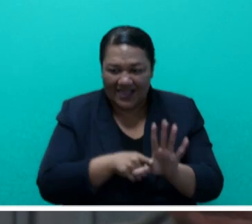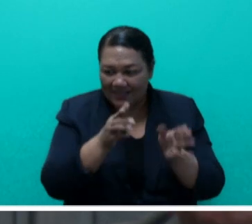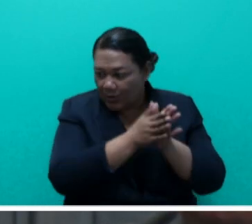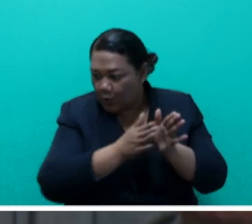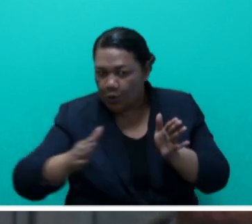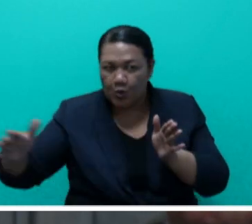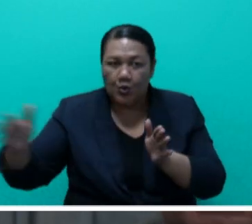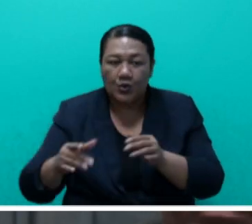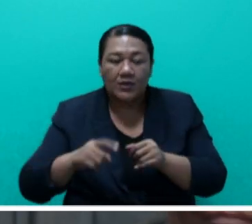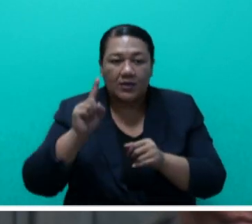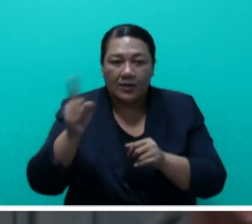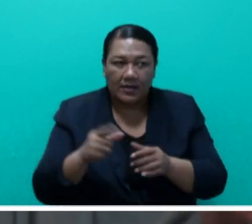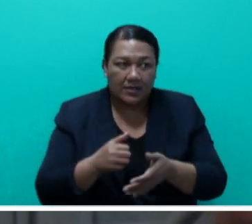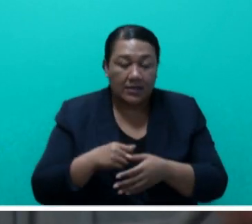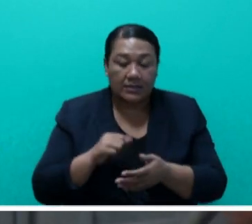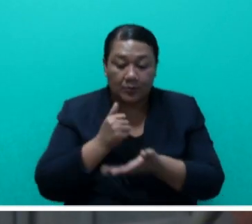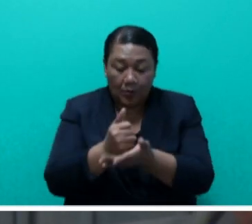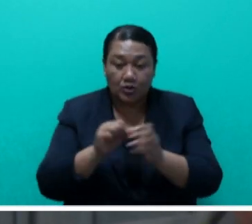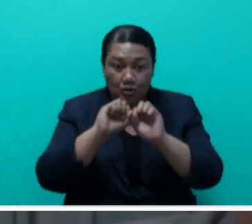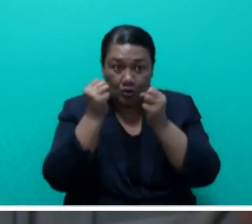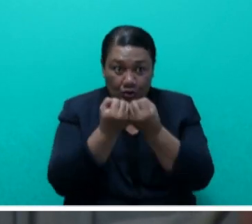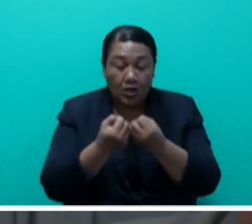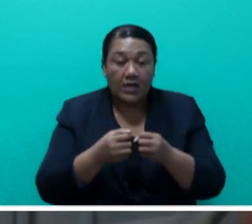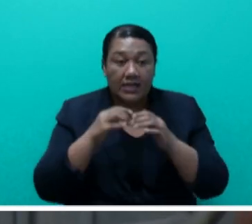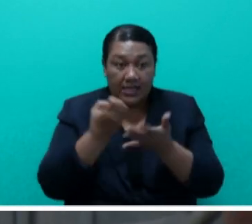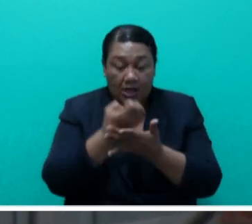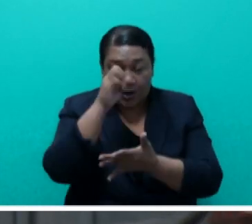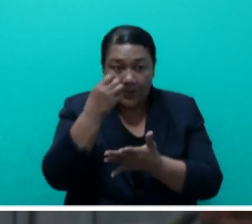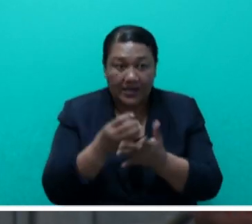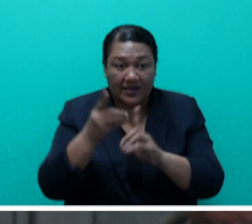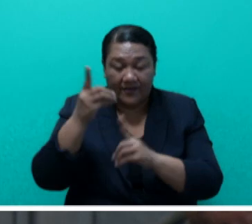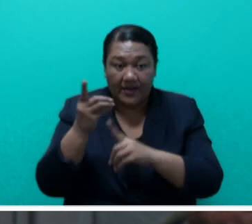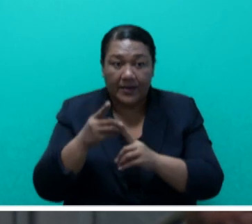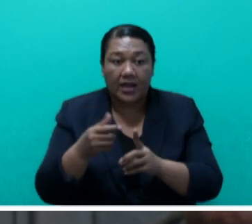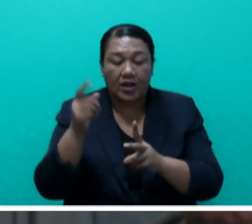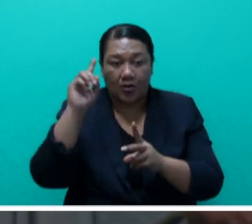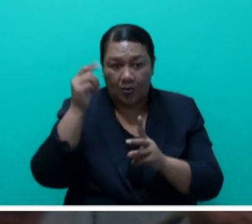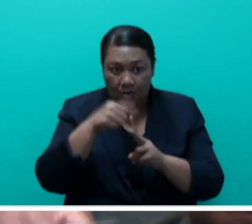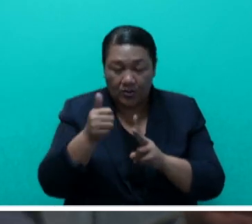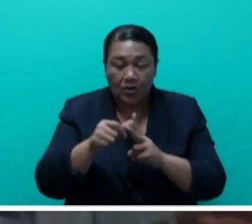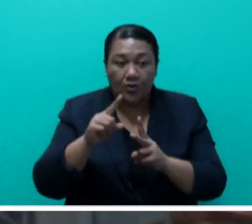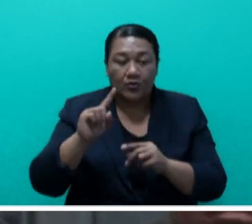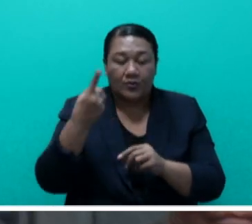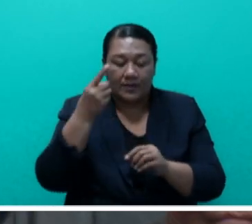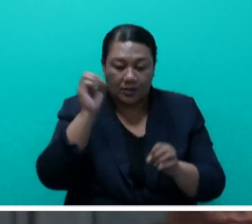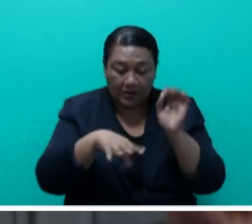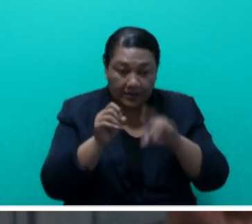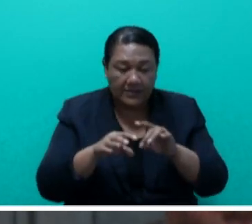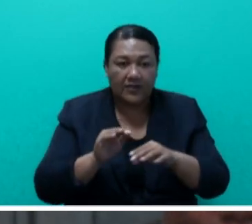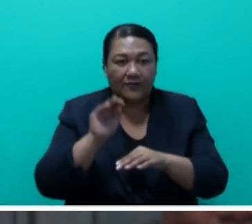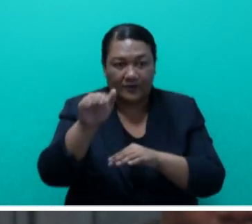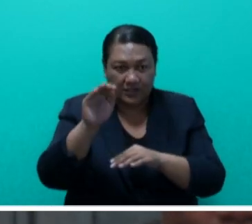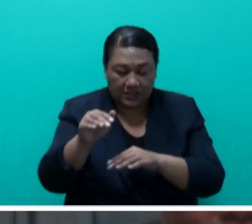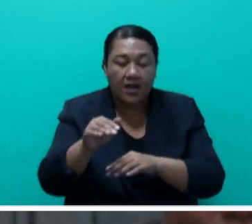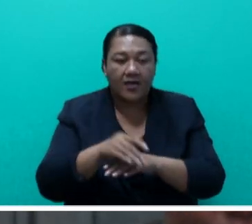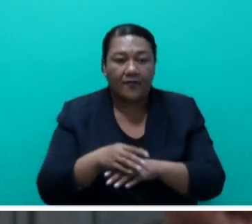ecosystem, supporting socio-economic development, and positively contributing to the achievement of Fiji's international commitment. I